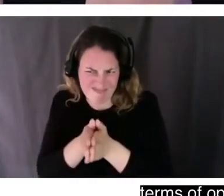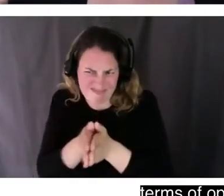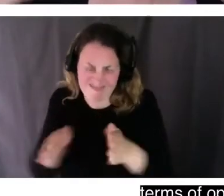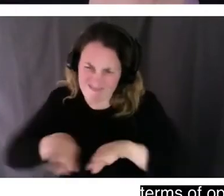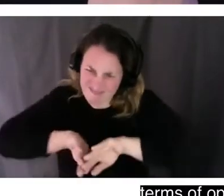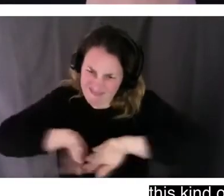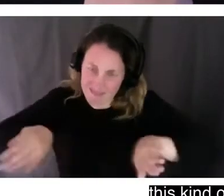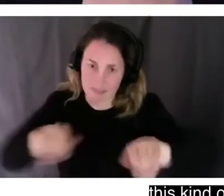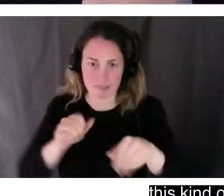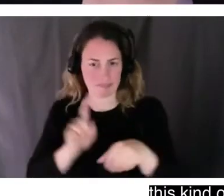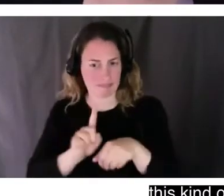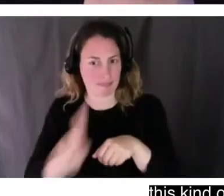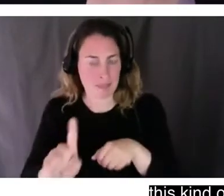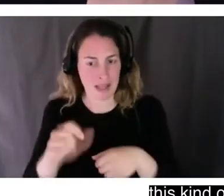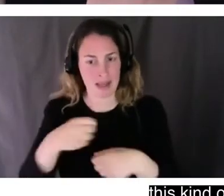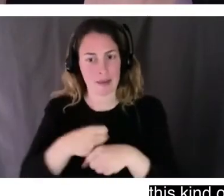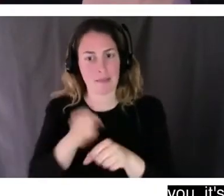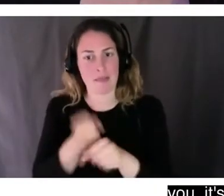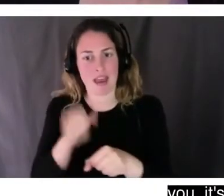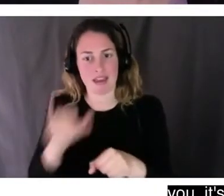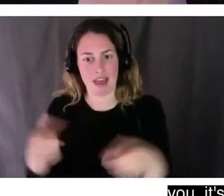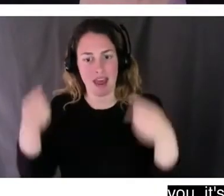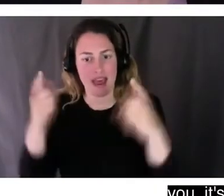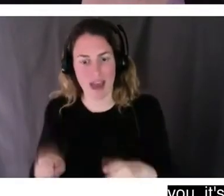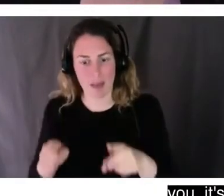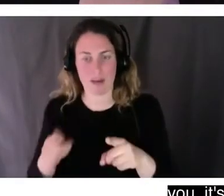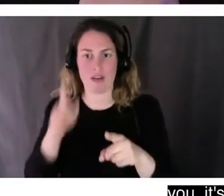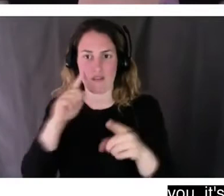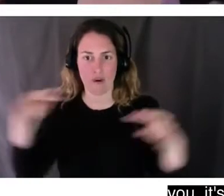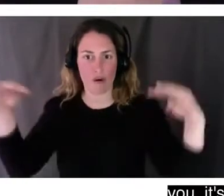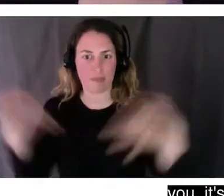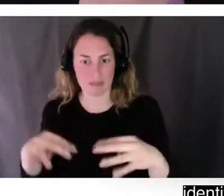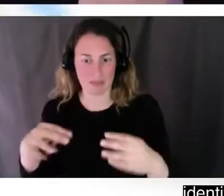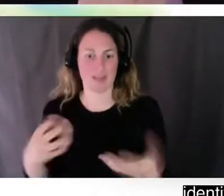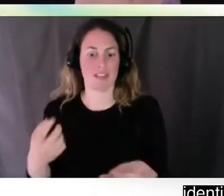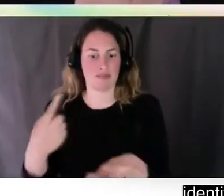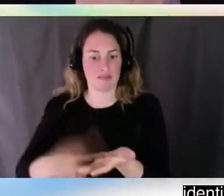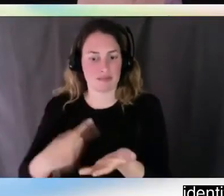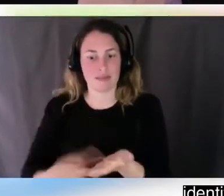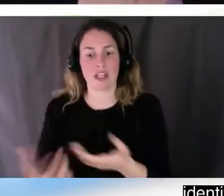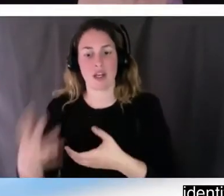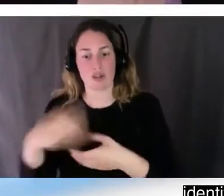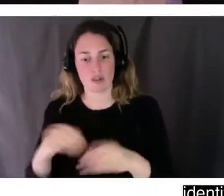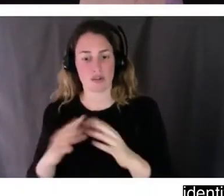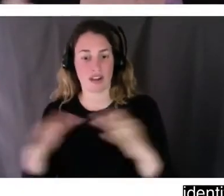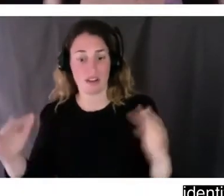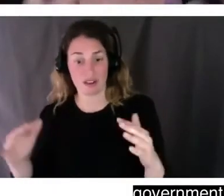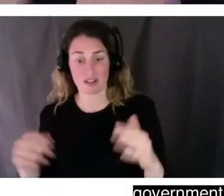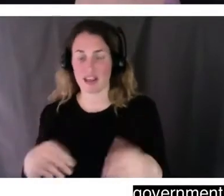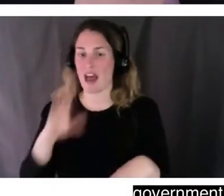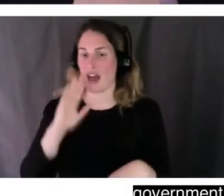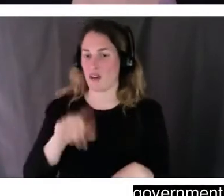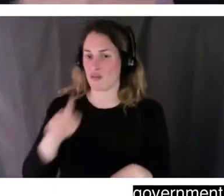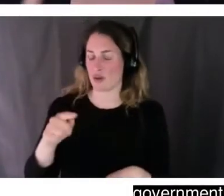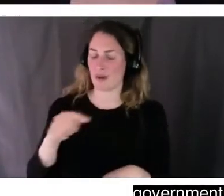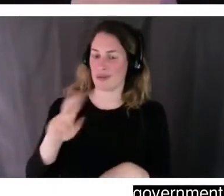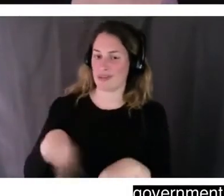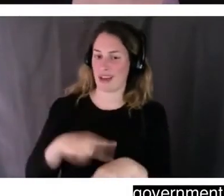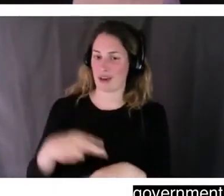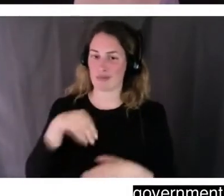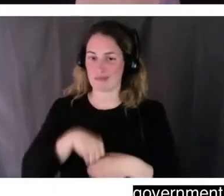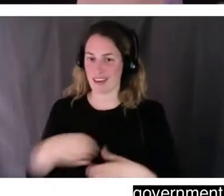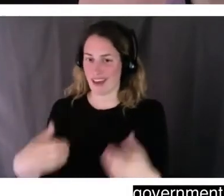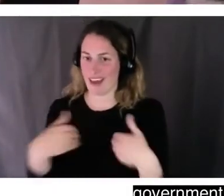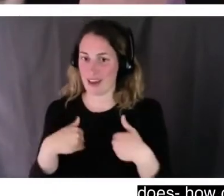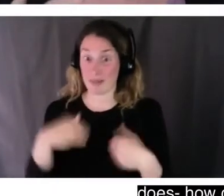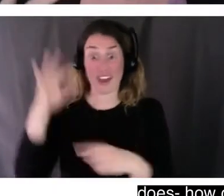and inviting this kind of thinking? Because I know for you, it's quite natural, but as you've identified, it's not for the federal government. They're not